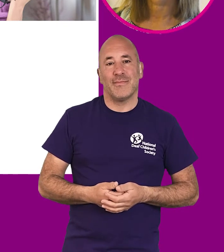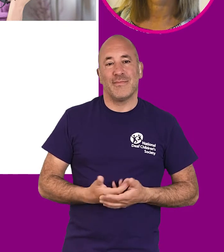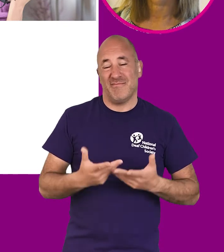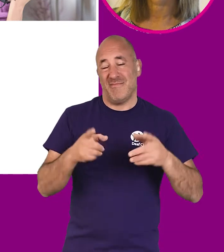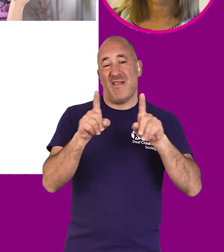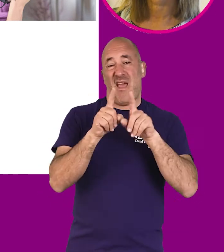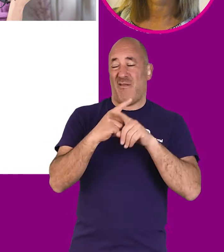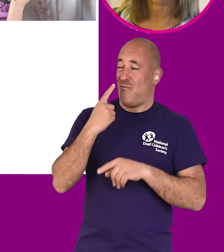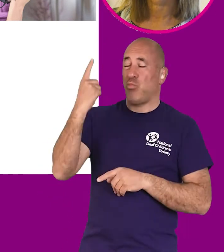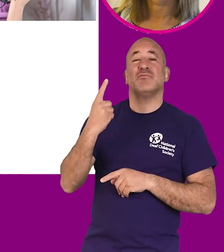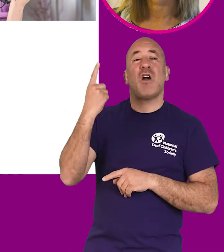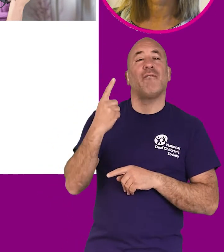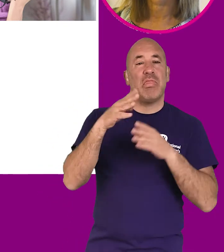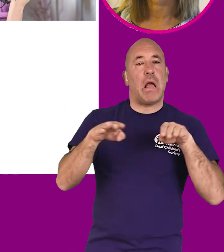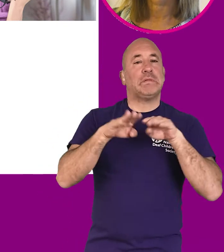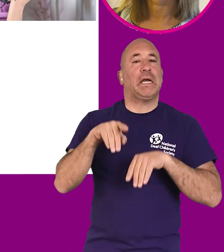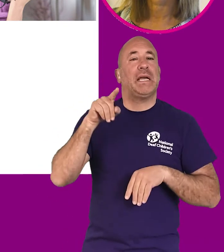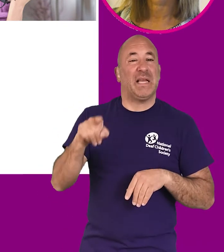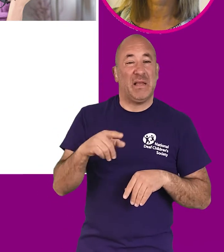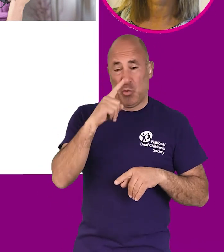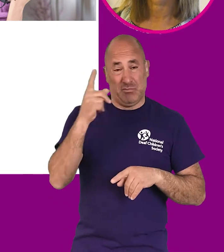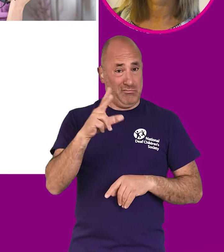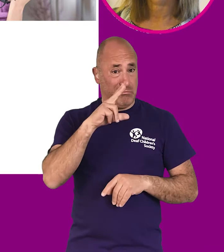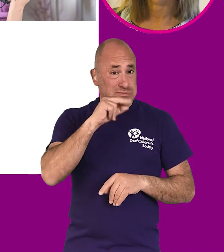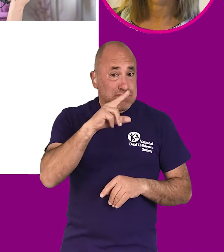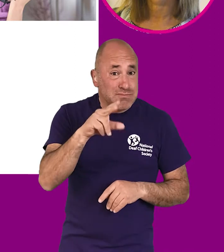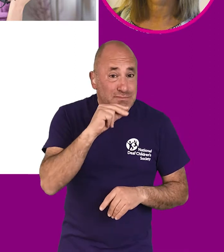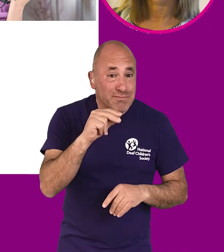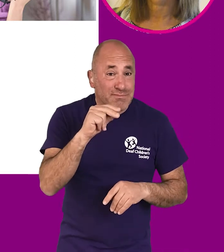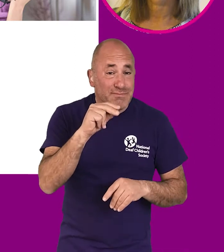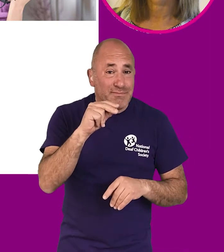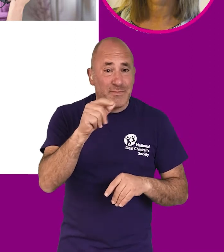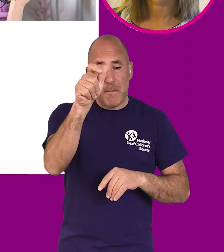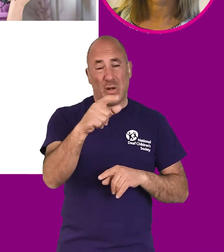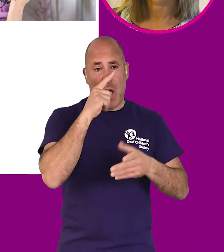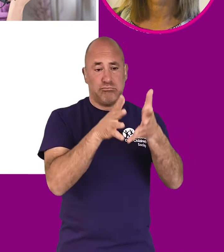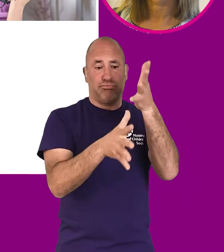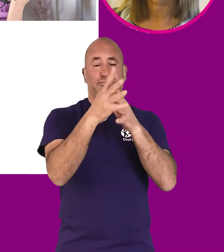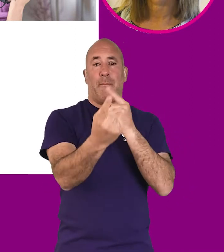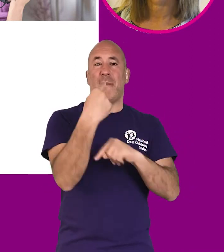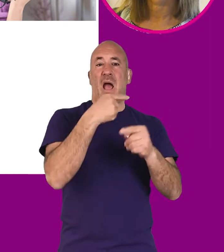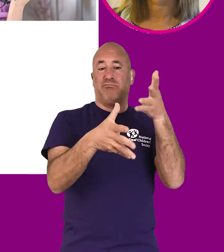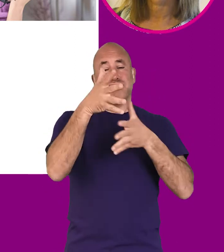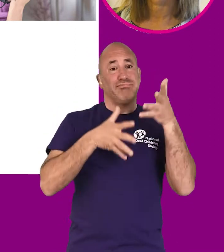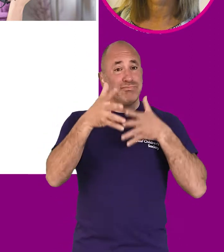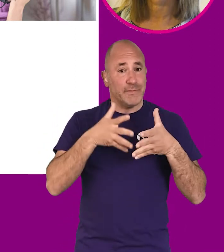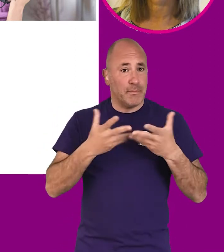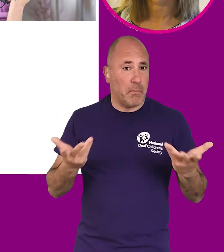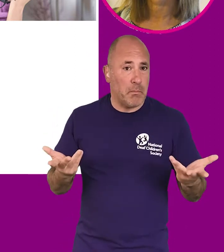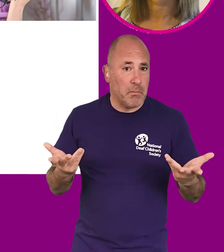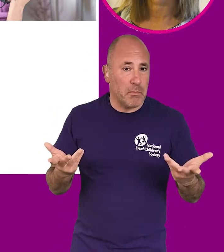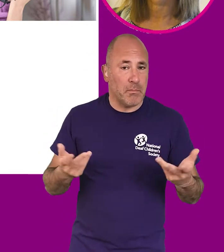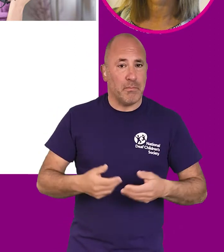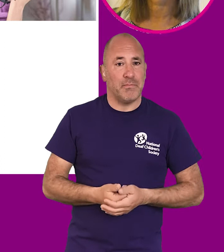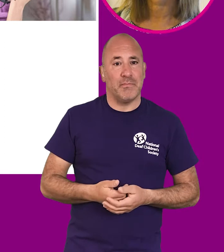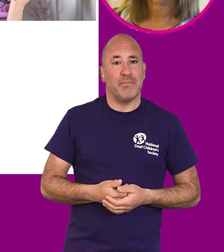For example, for me today, I could potentially talk and someone would be